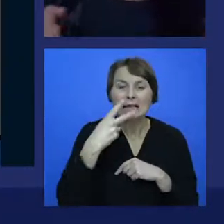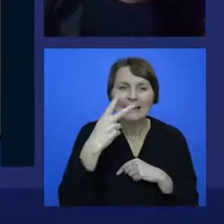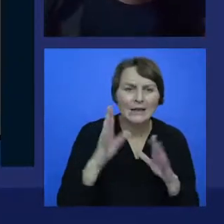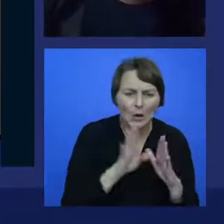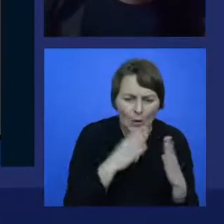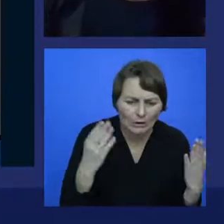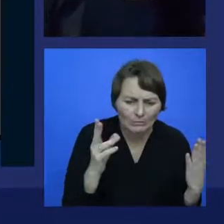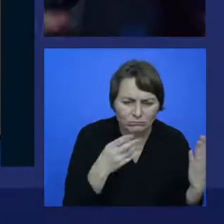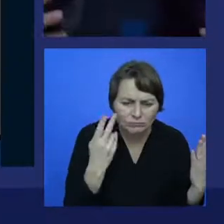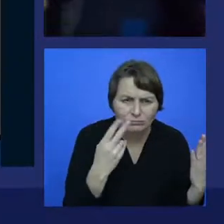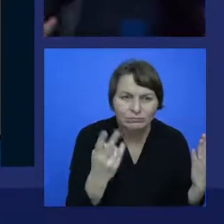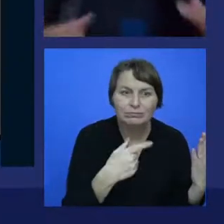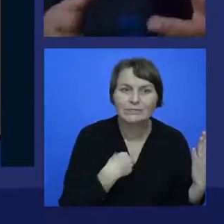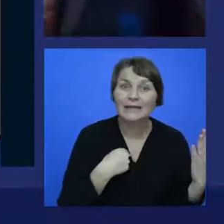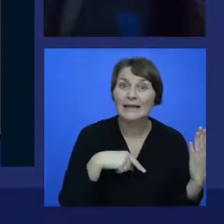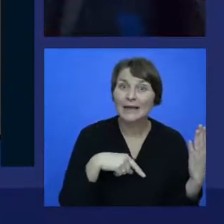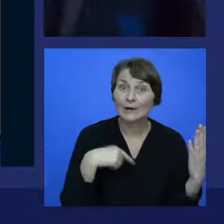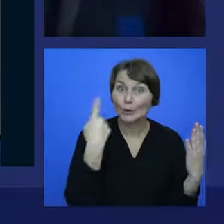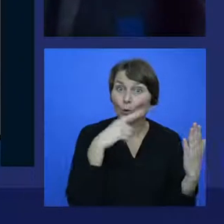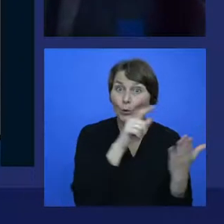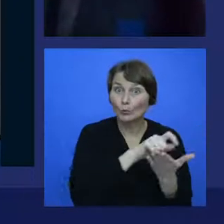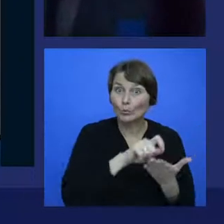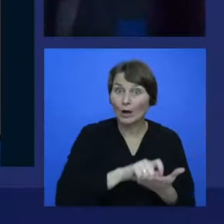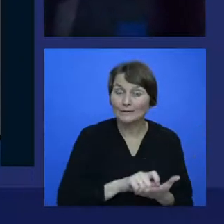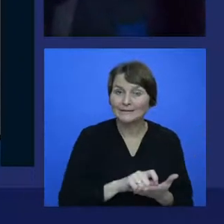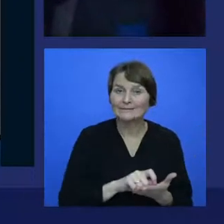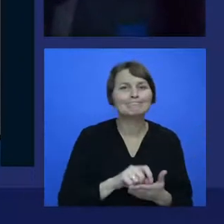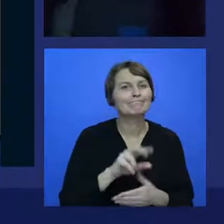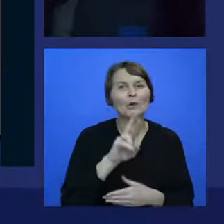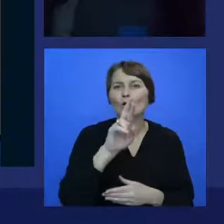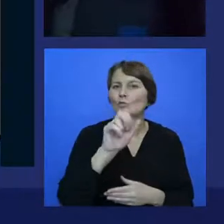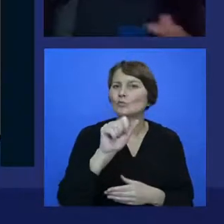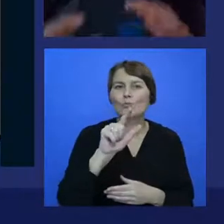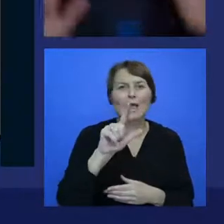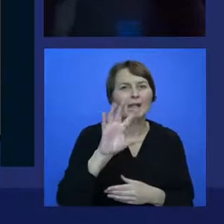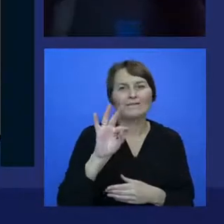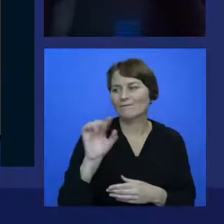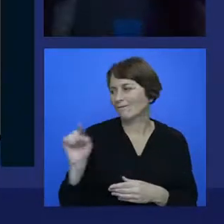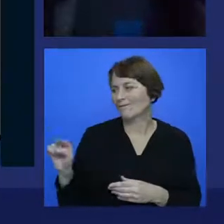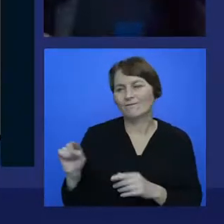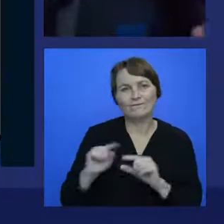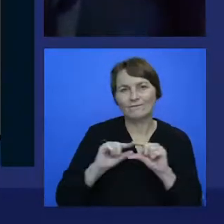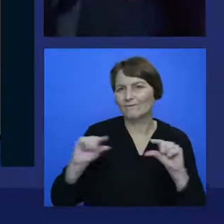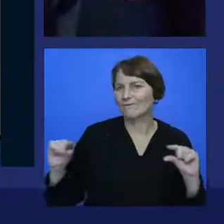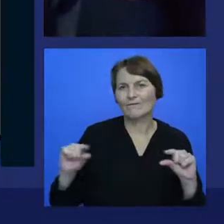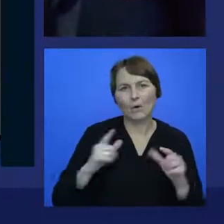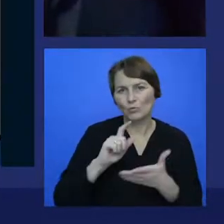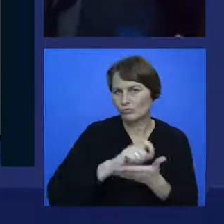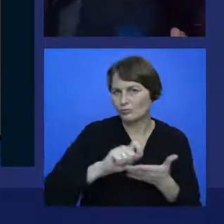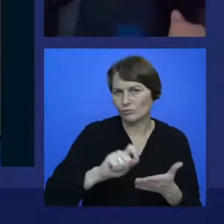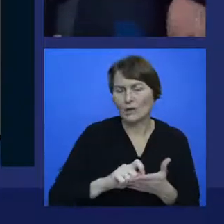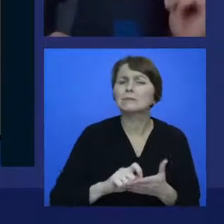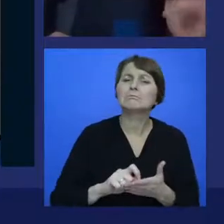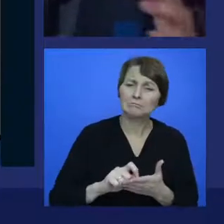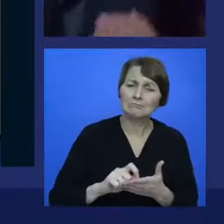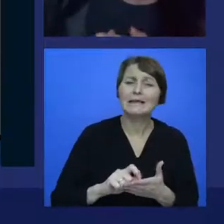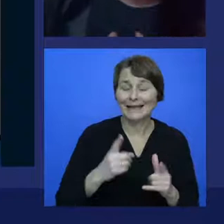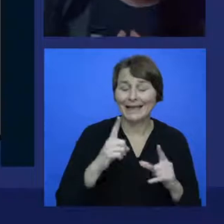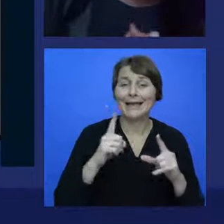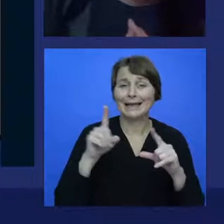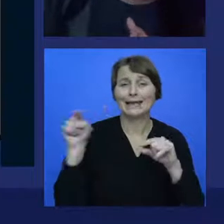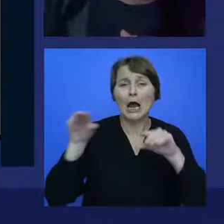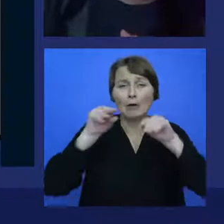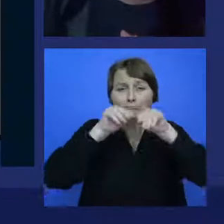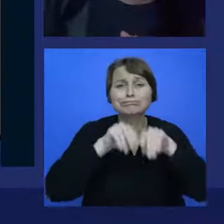it actually wasn't it wasn't Ralph Waldo Emerson who wrote it, who is, you know, he definitely made it popular, but it was